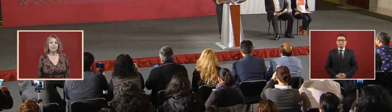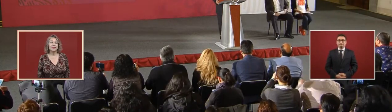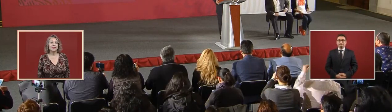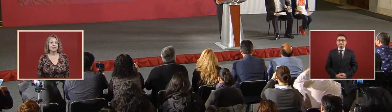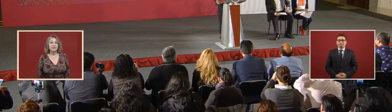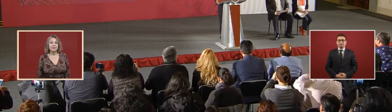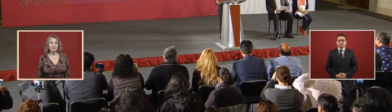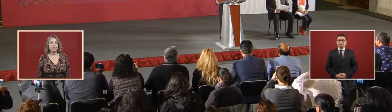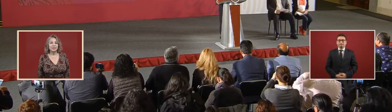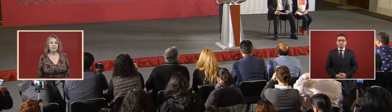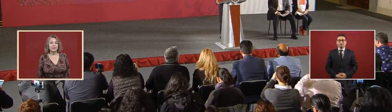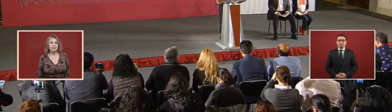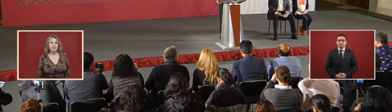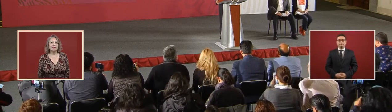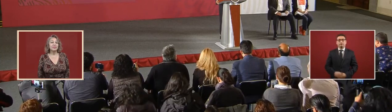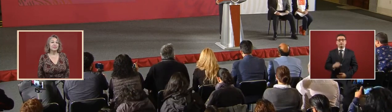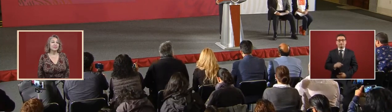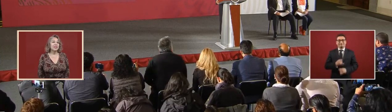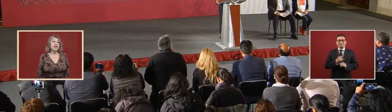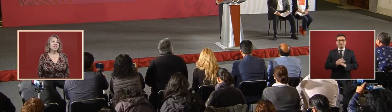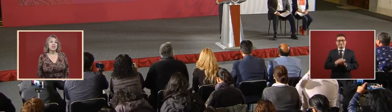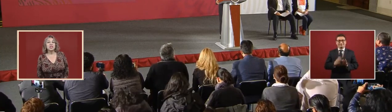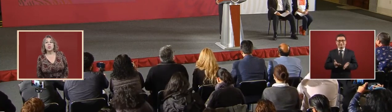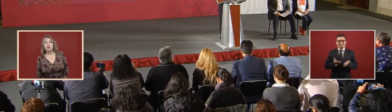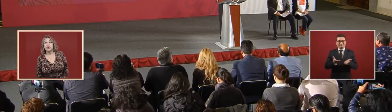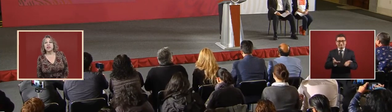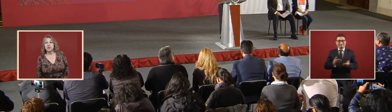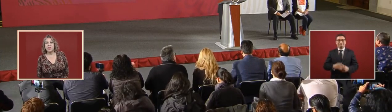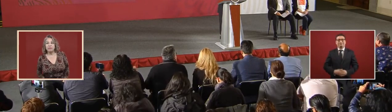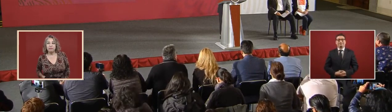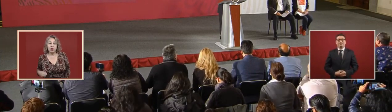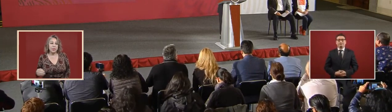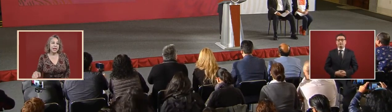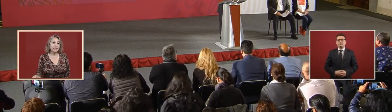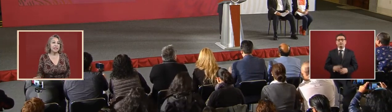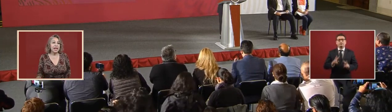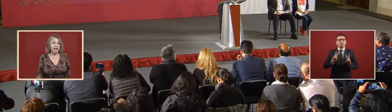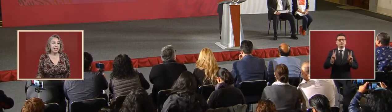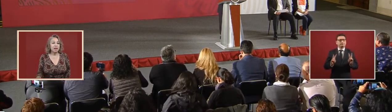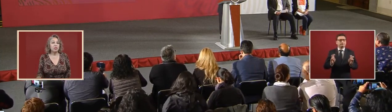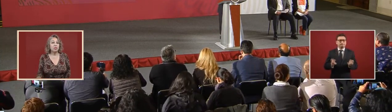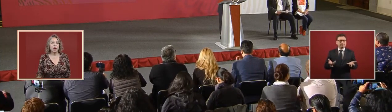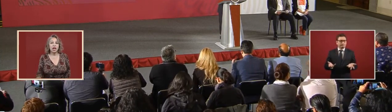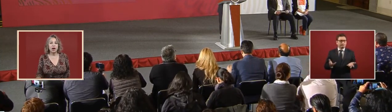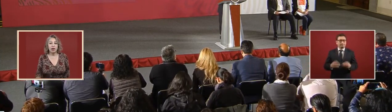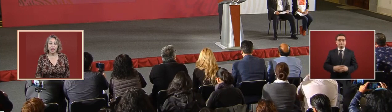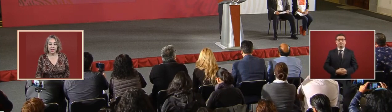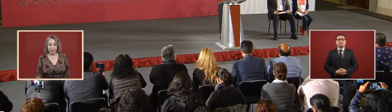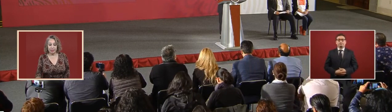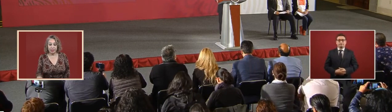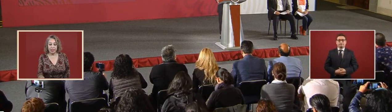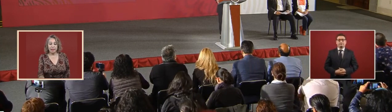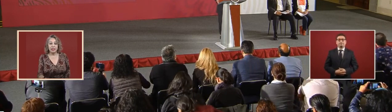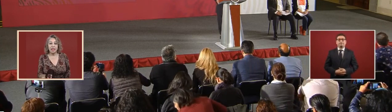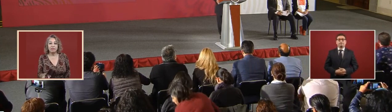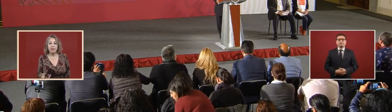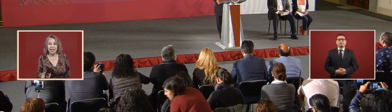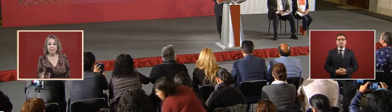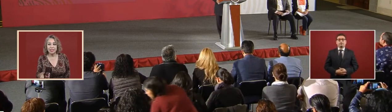Bueno, vamos a informar el día de hoy sobre los